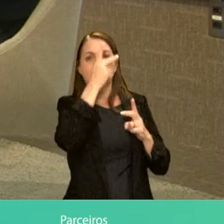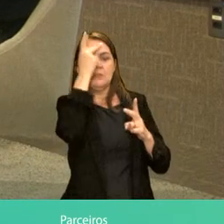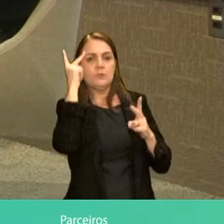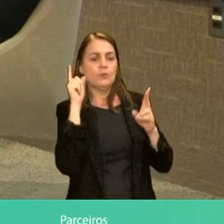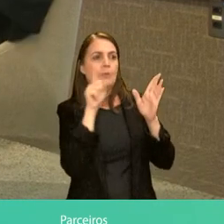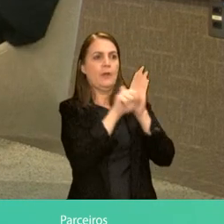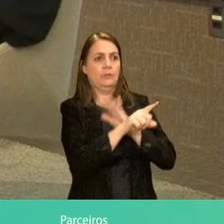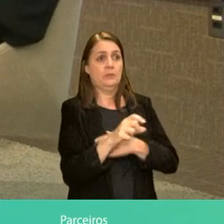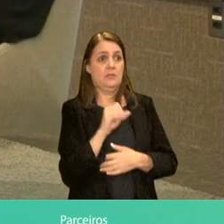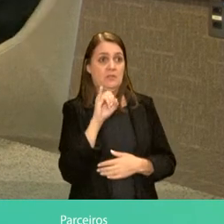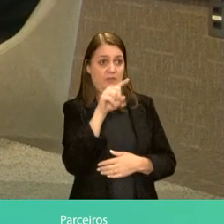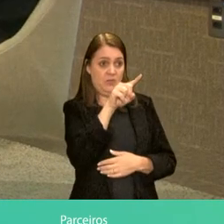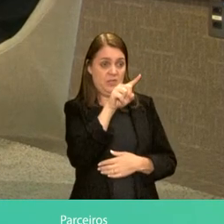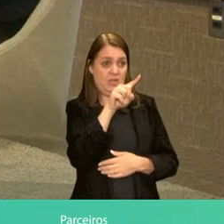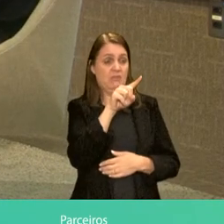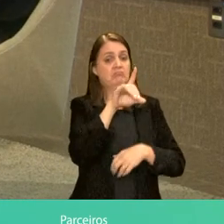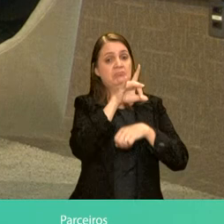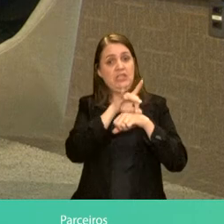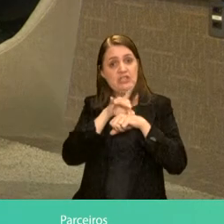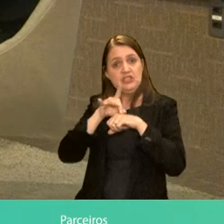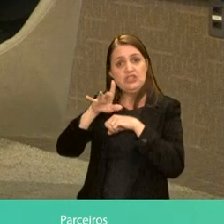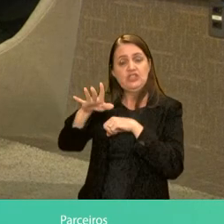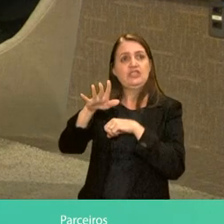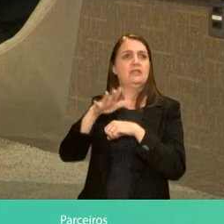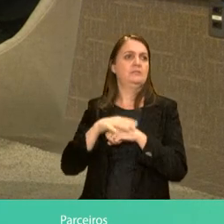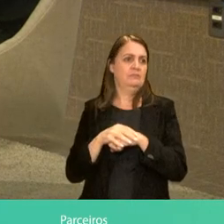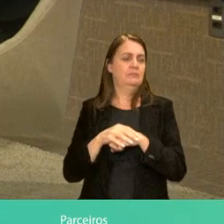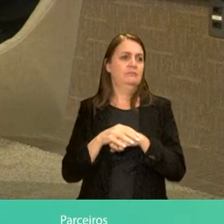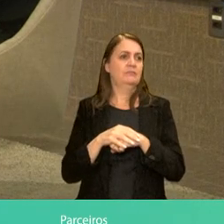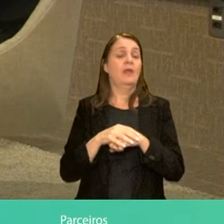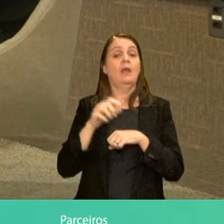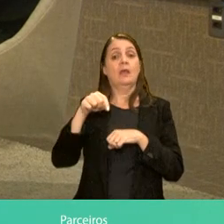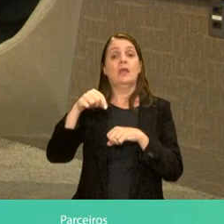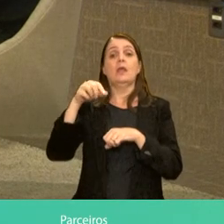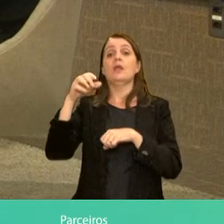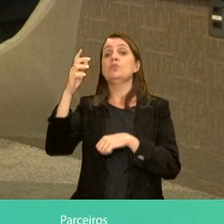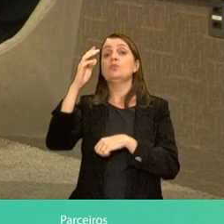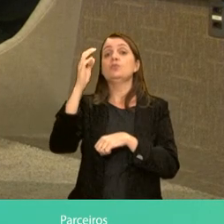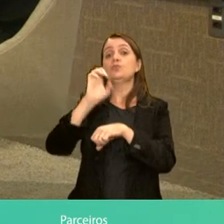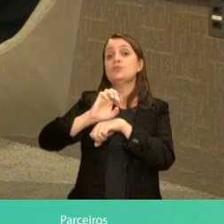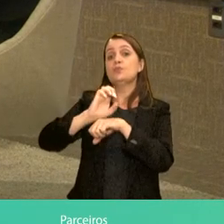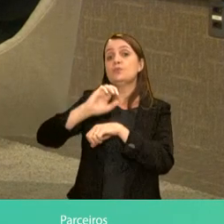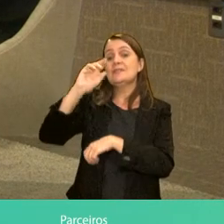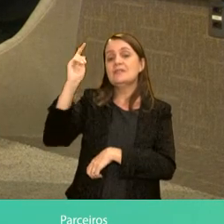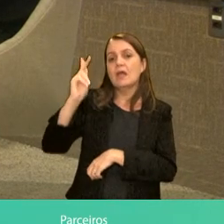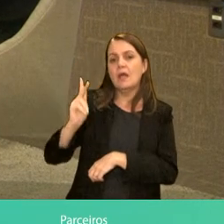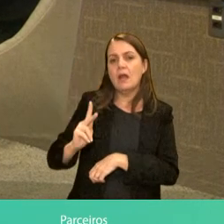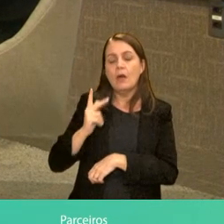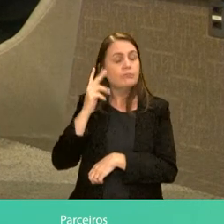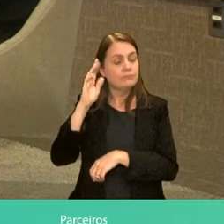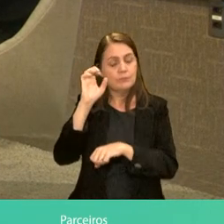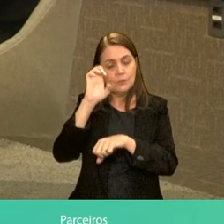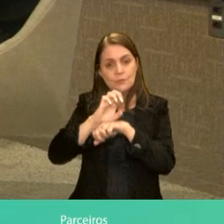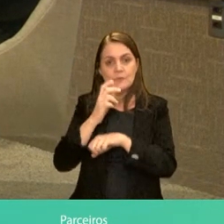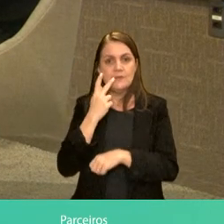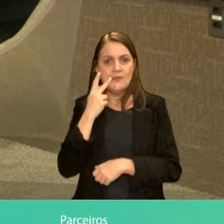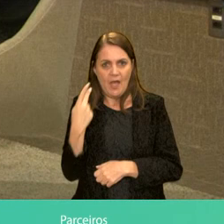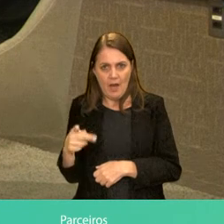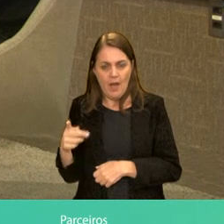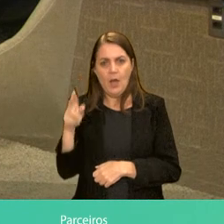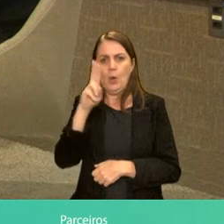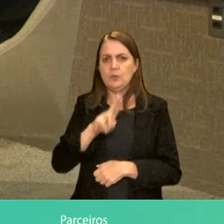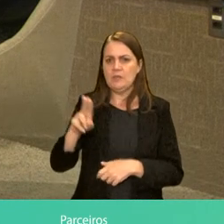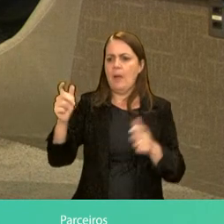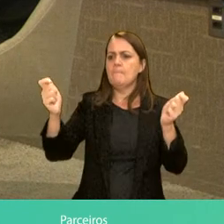If would you recommend to Ceará to use these potentialities in the